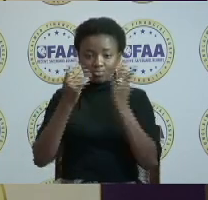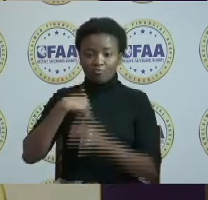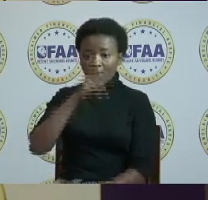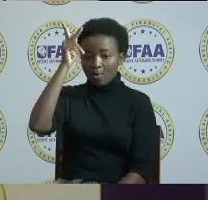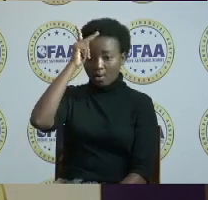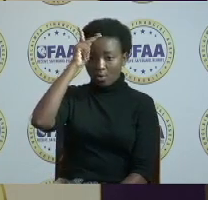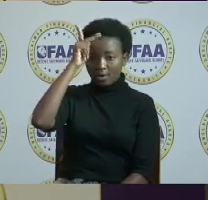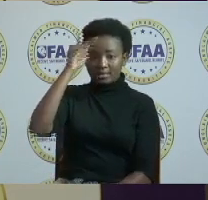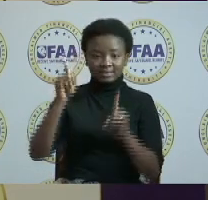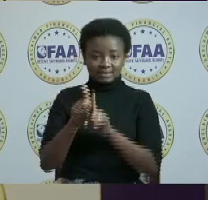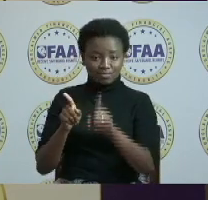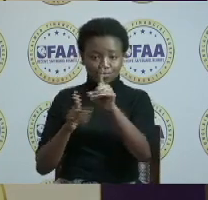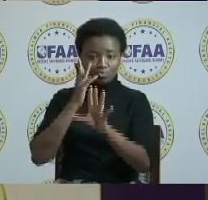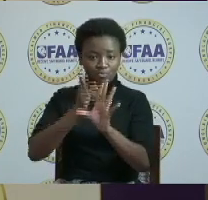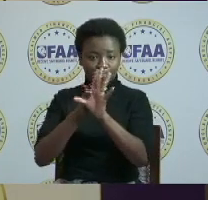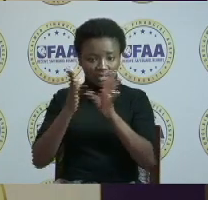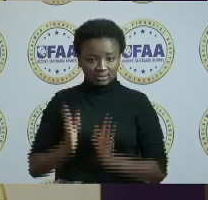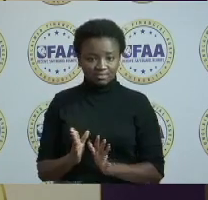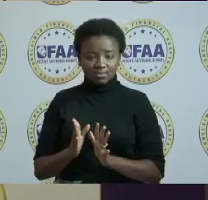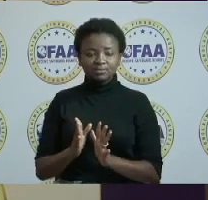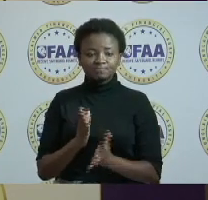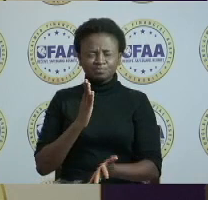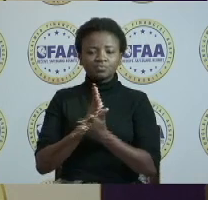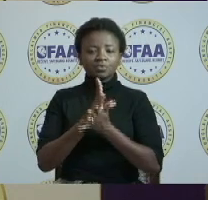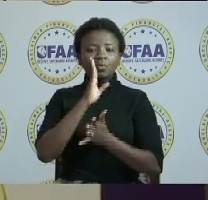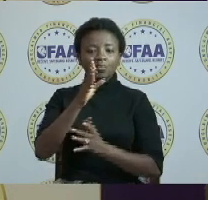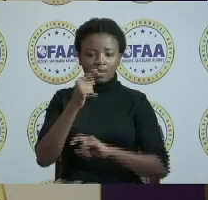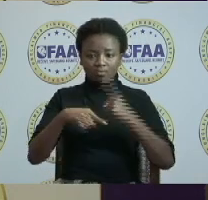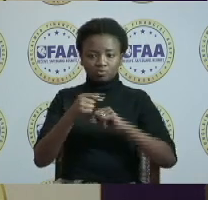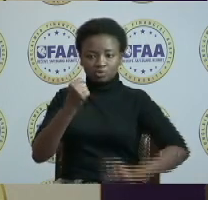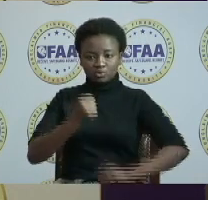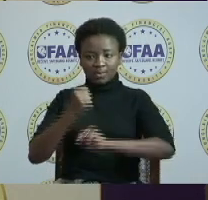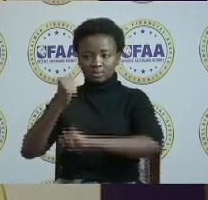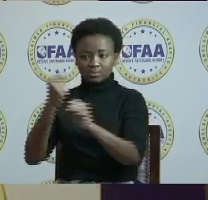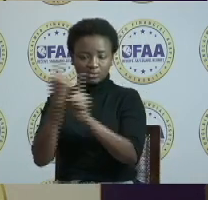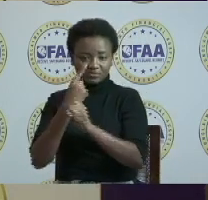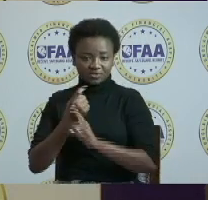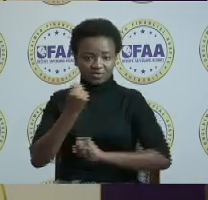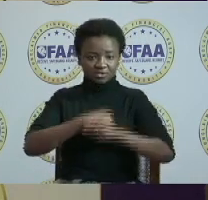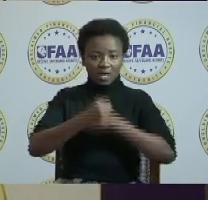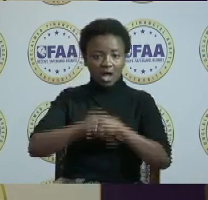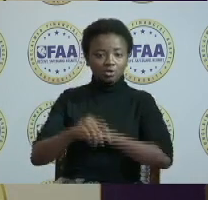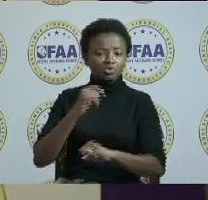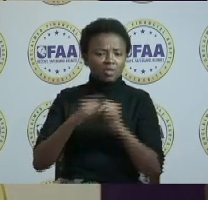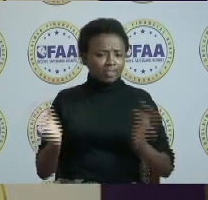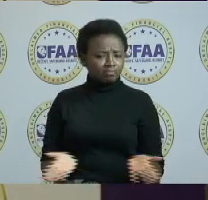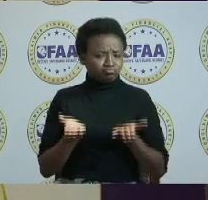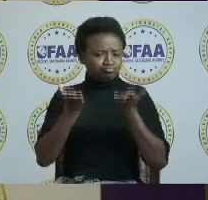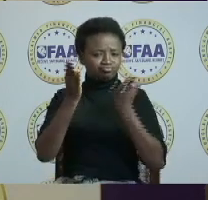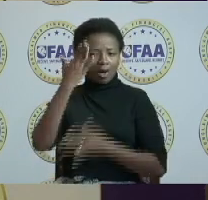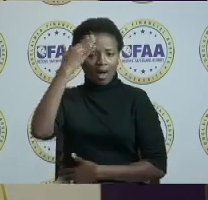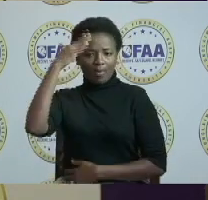a participant, as a stakeholders, will continue to support efforts that build awareness about the importance